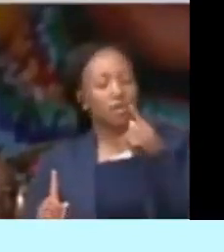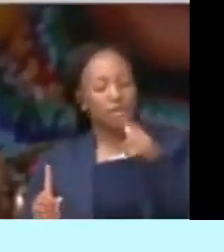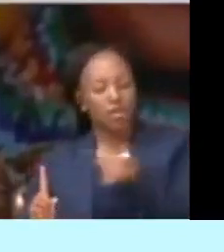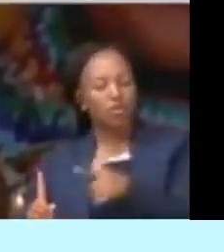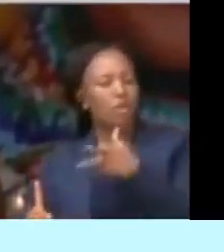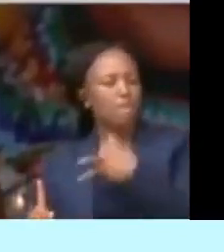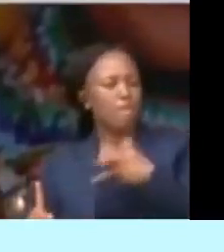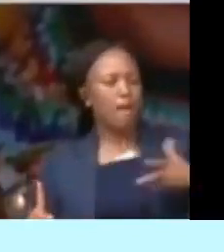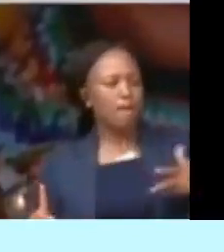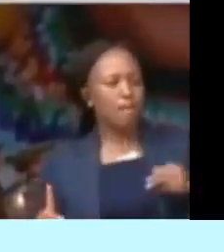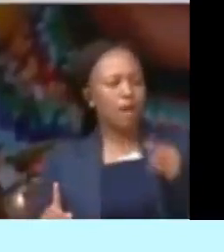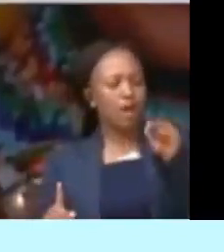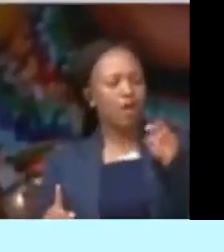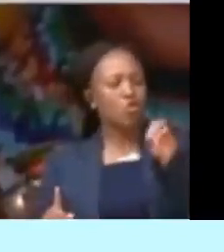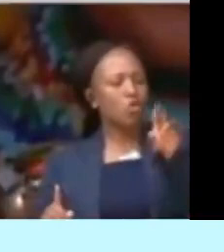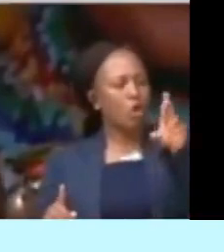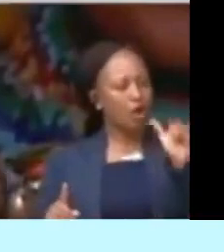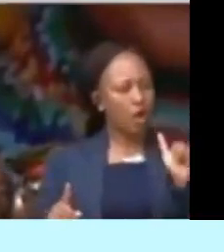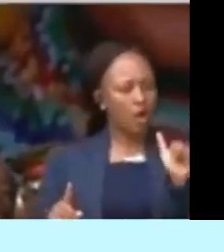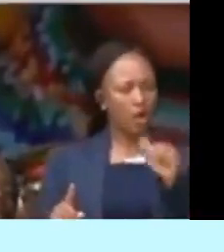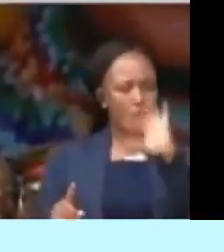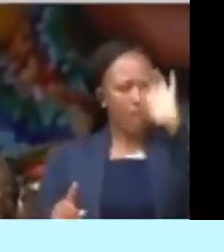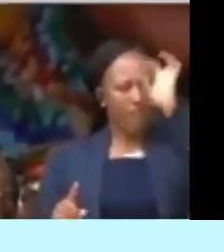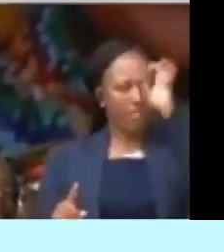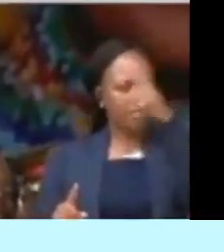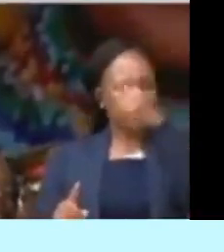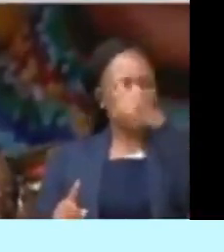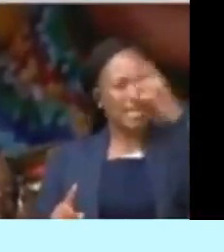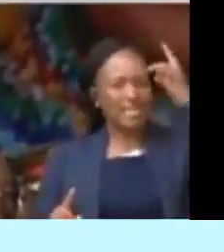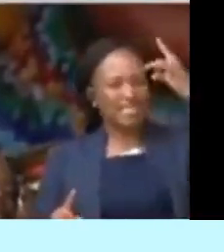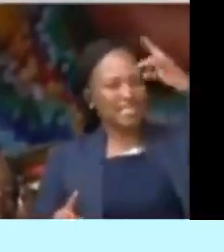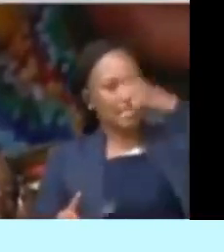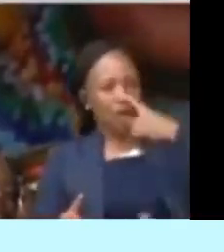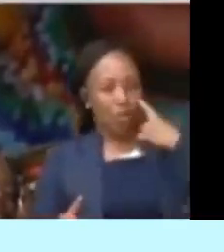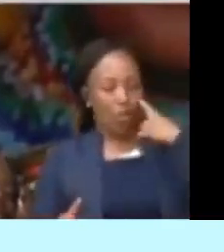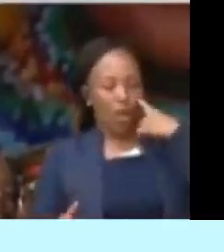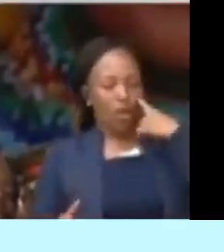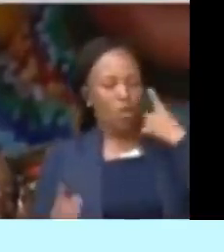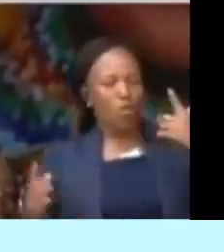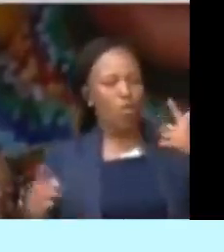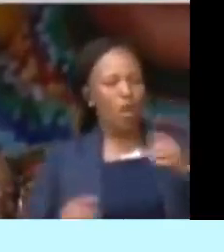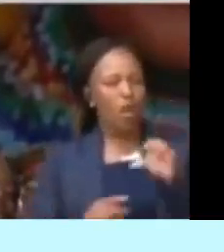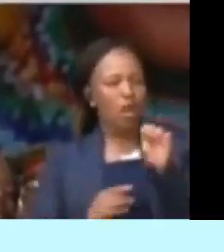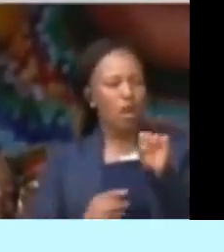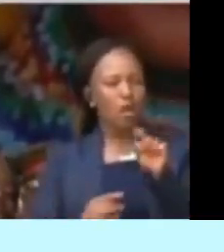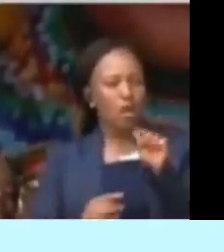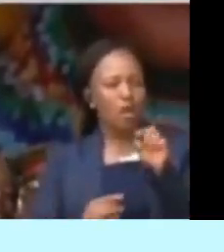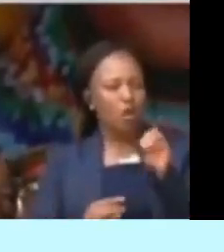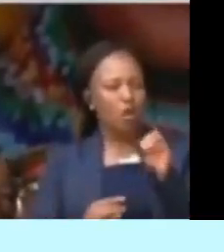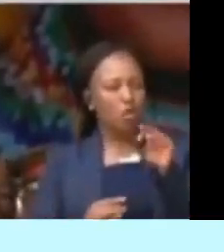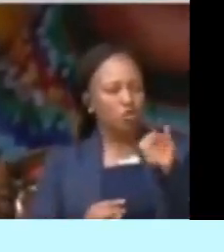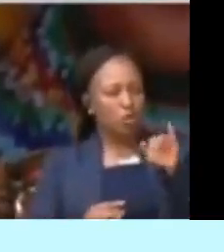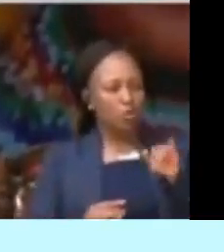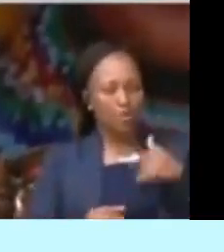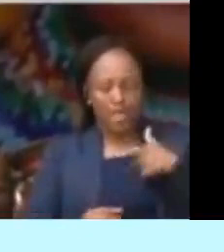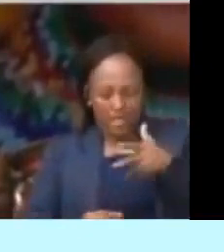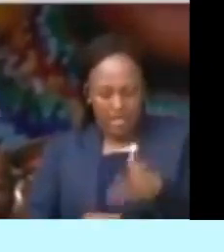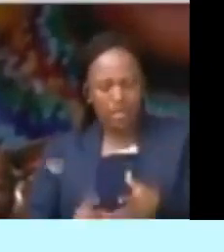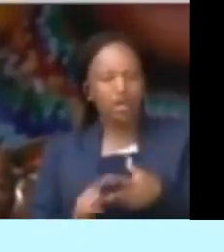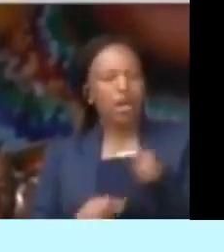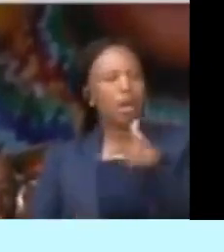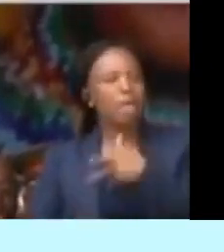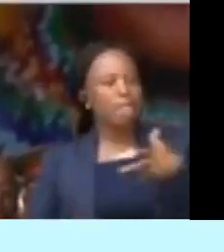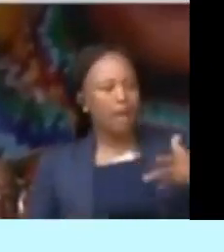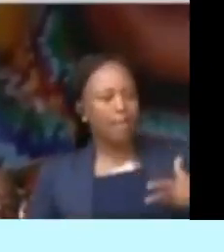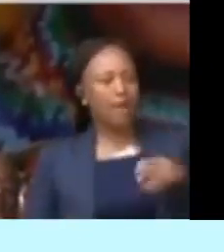Mutlodi from Brantford, your star witness in the Stompy case is here, including Stompy's